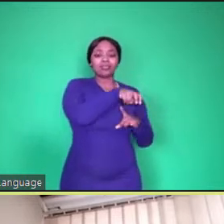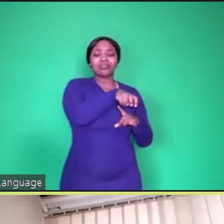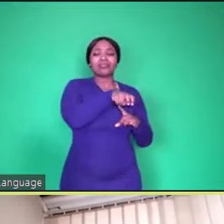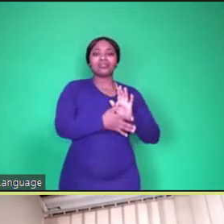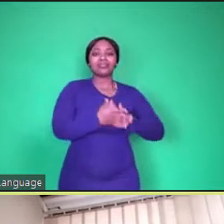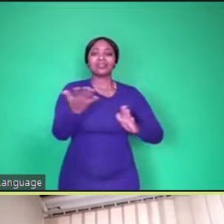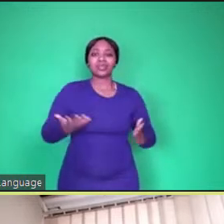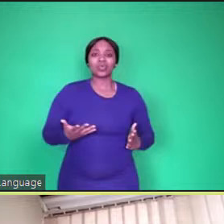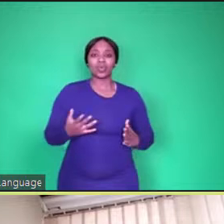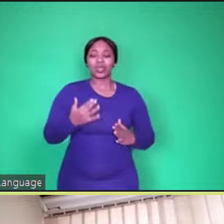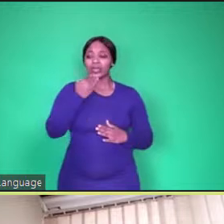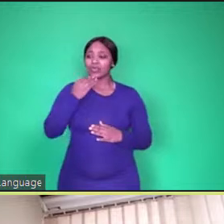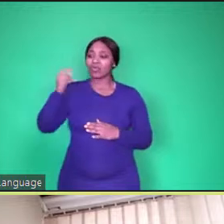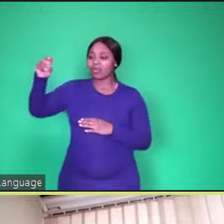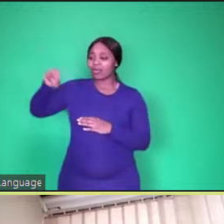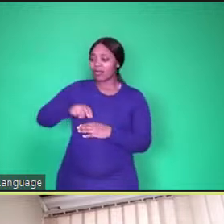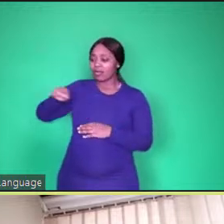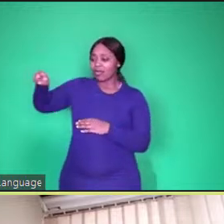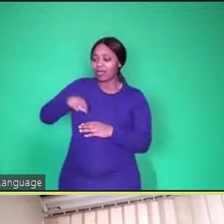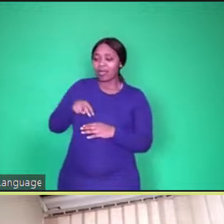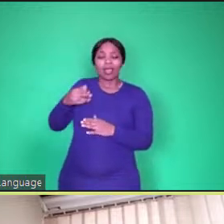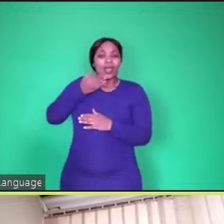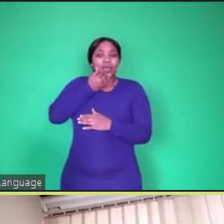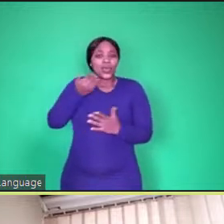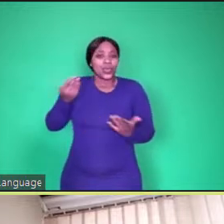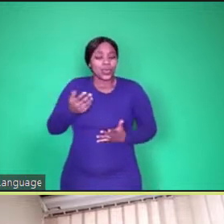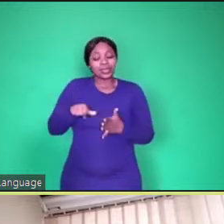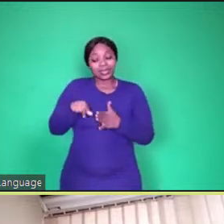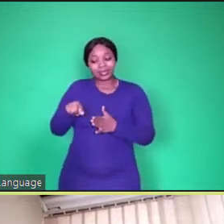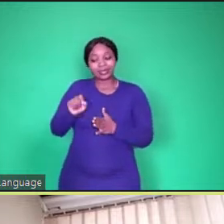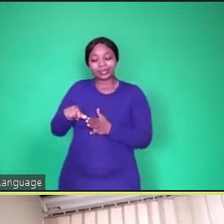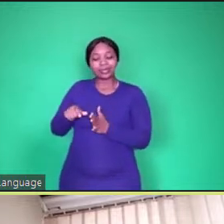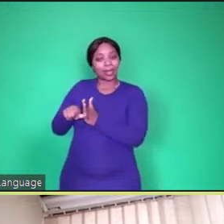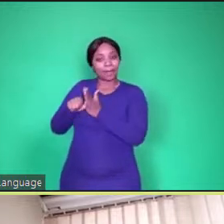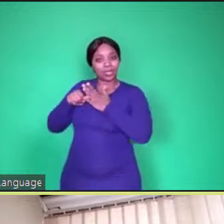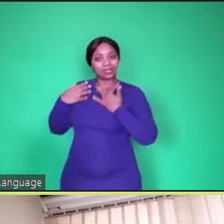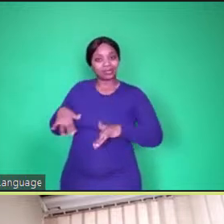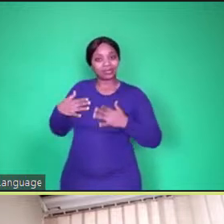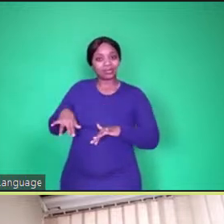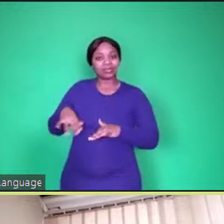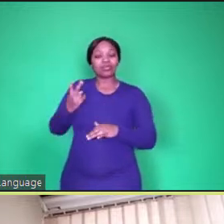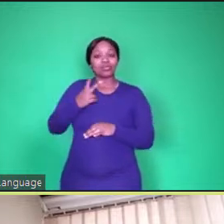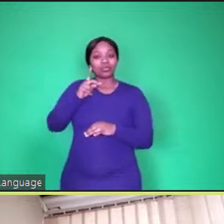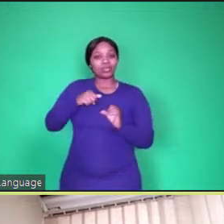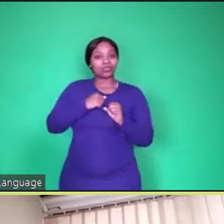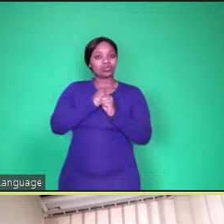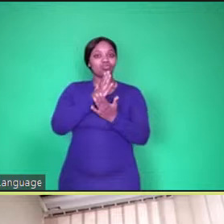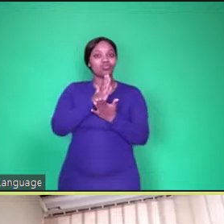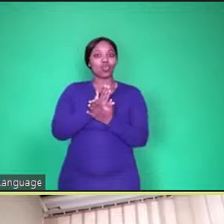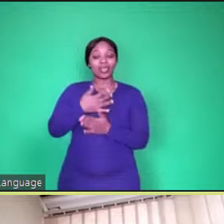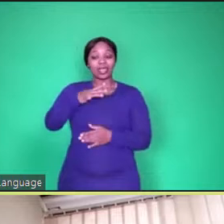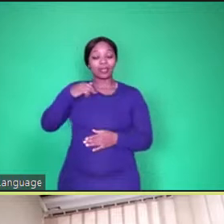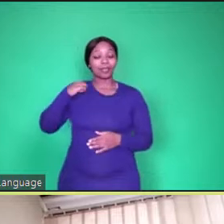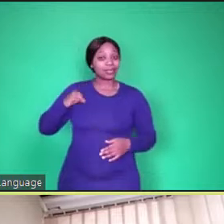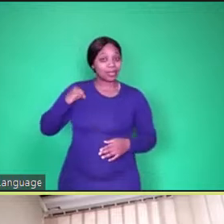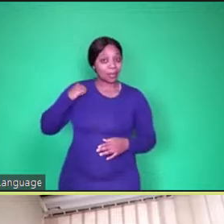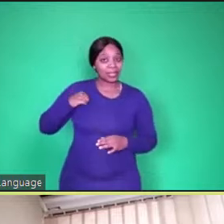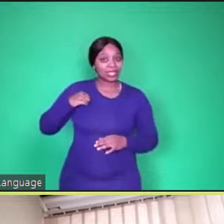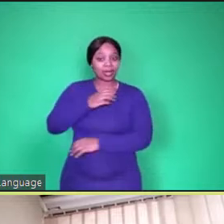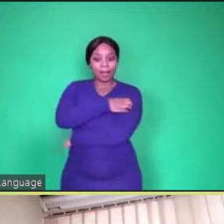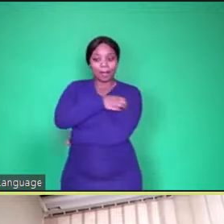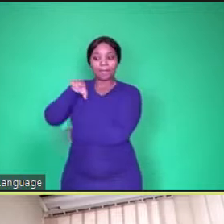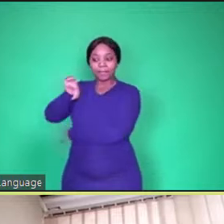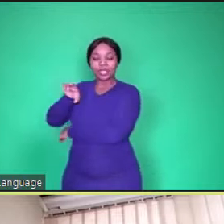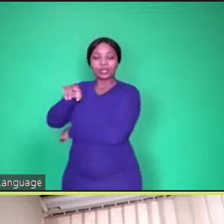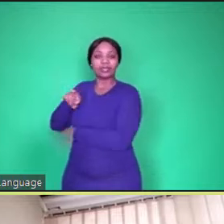in and out. And that is very much important. But also to make sure that we empower the municipality, because municipality, they become the key